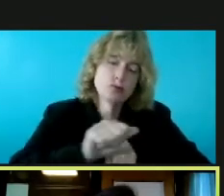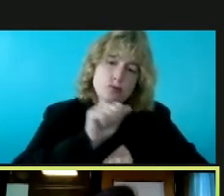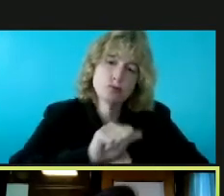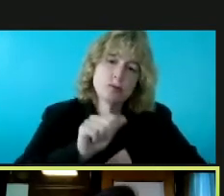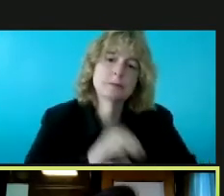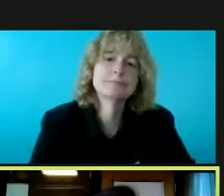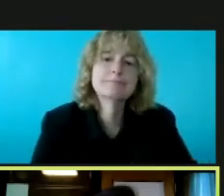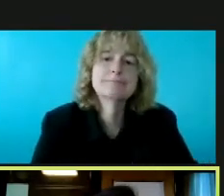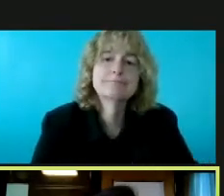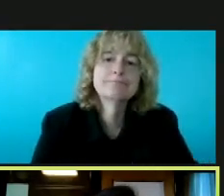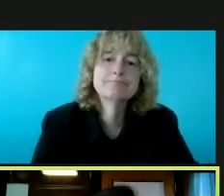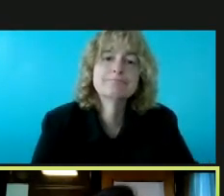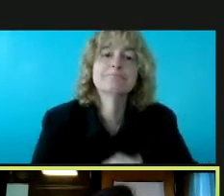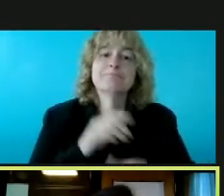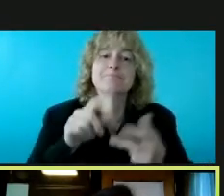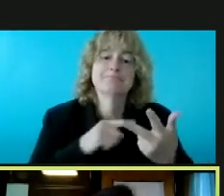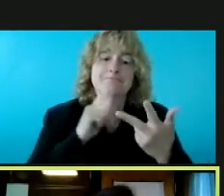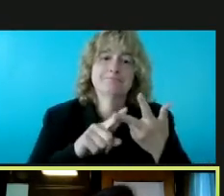Up next, we have